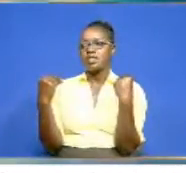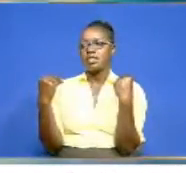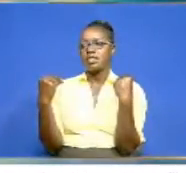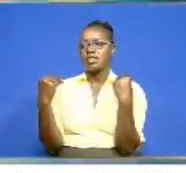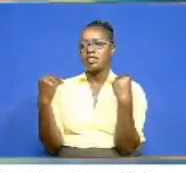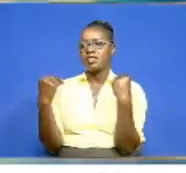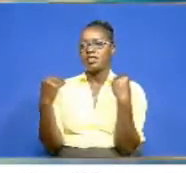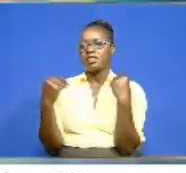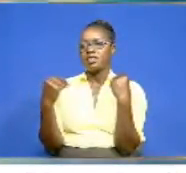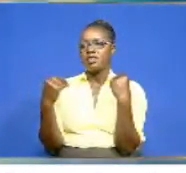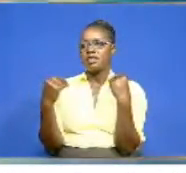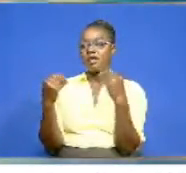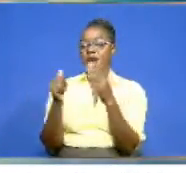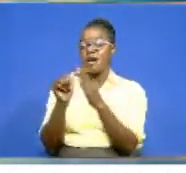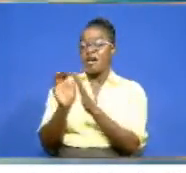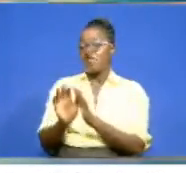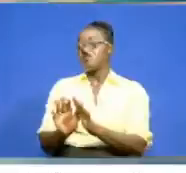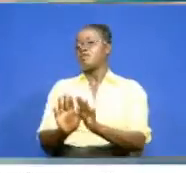local sports.